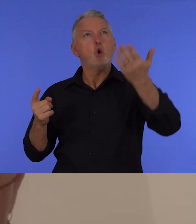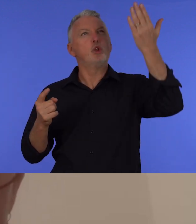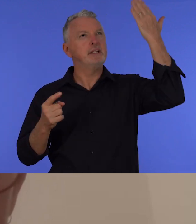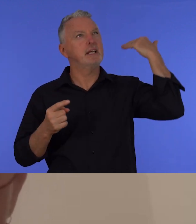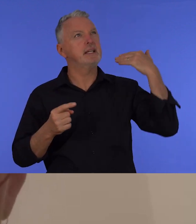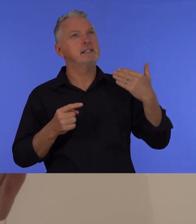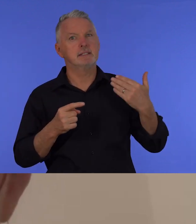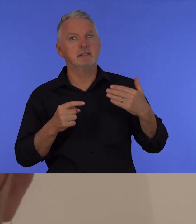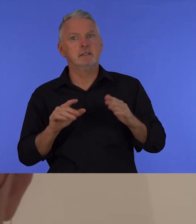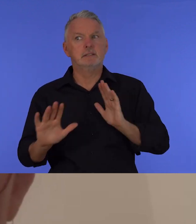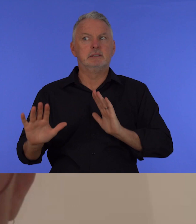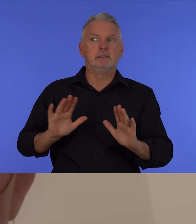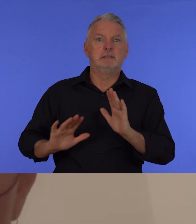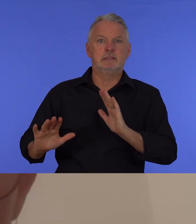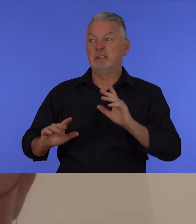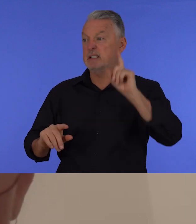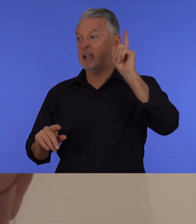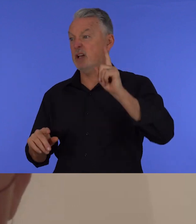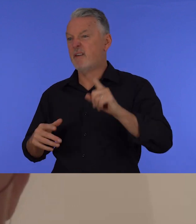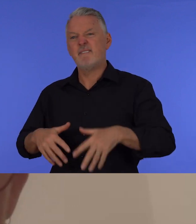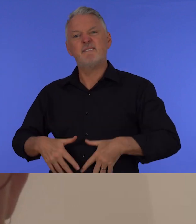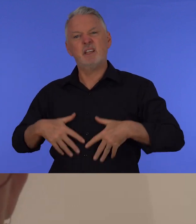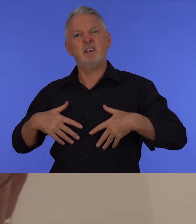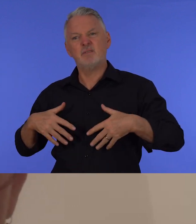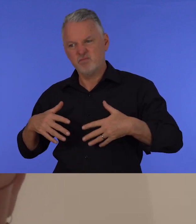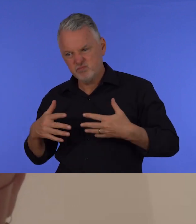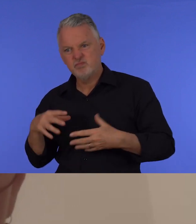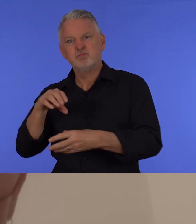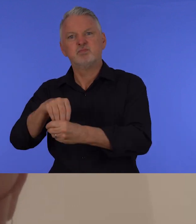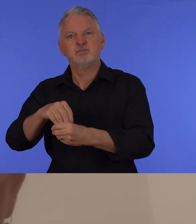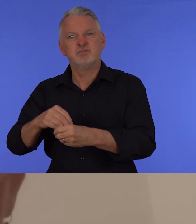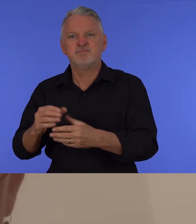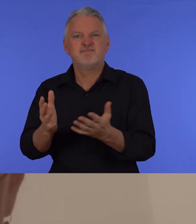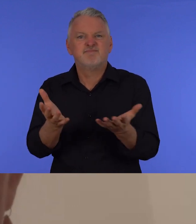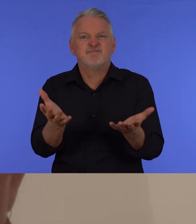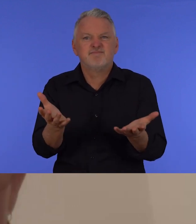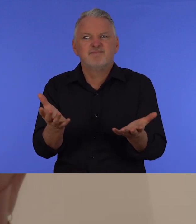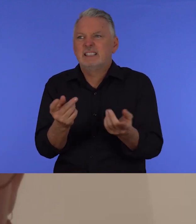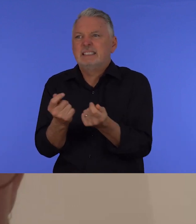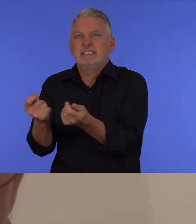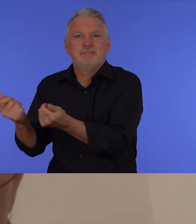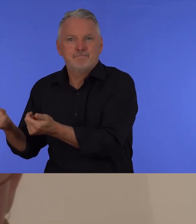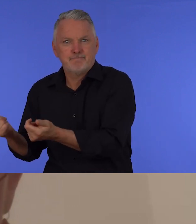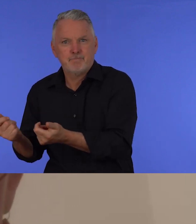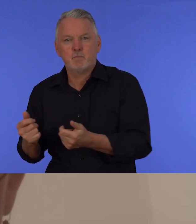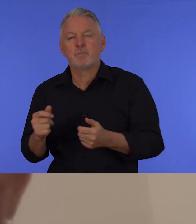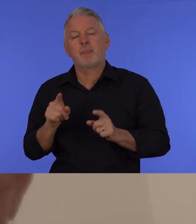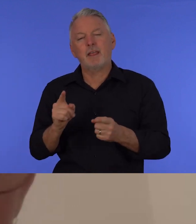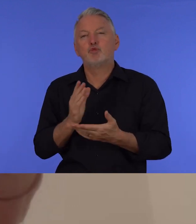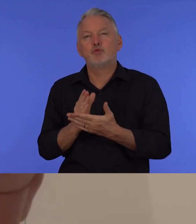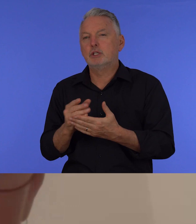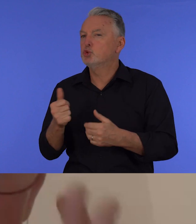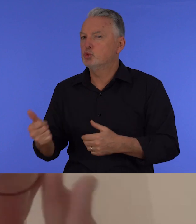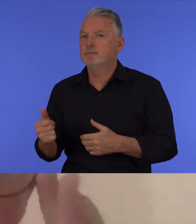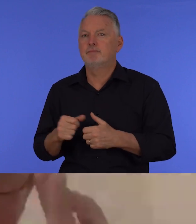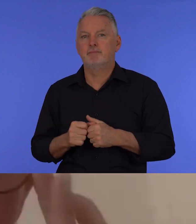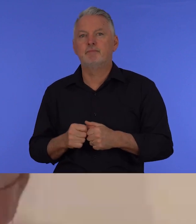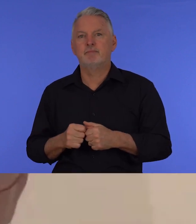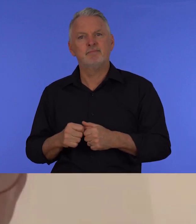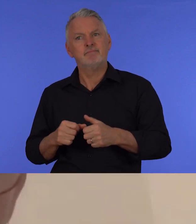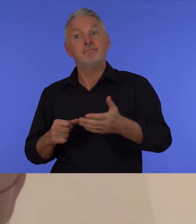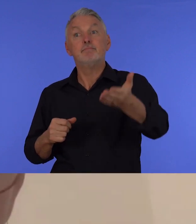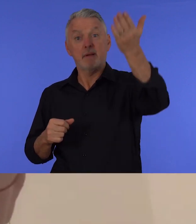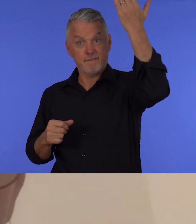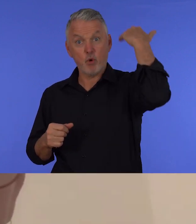not so much now, but certainly in those early days, you know, what will work for Will, what supports could be put in place, these are our